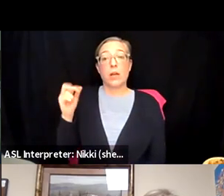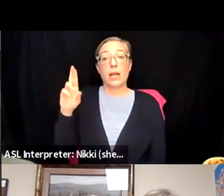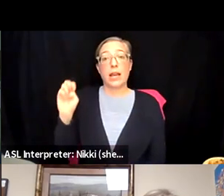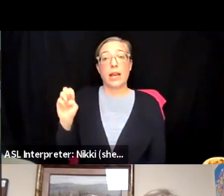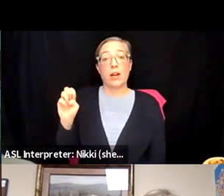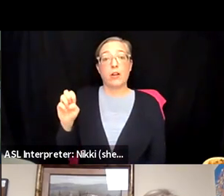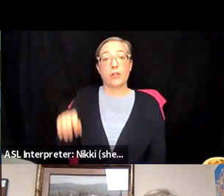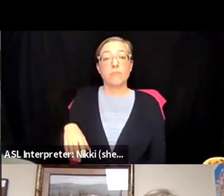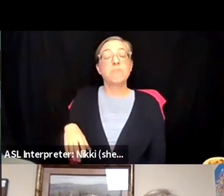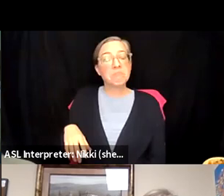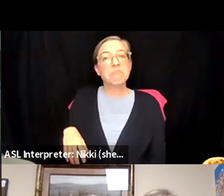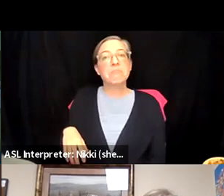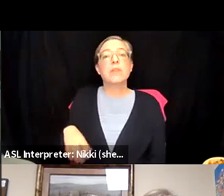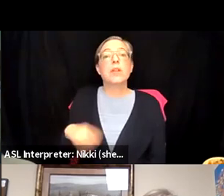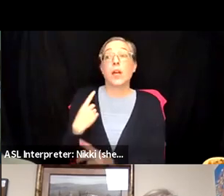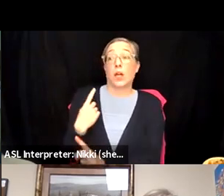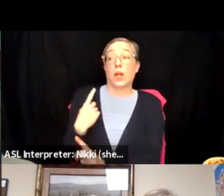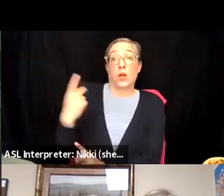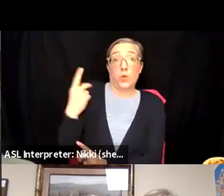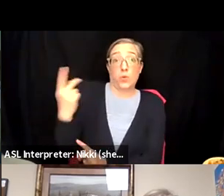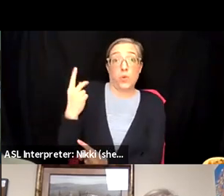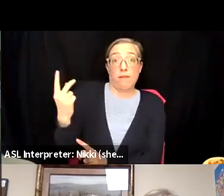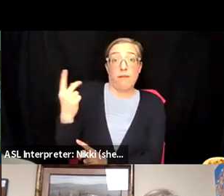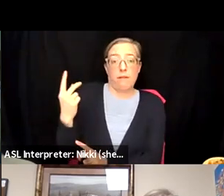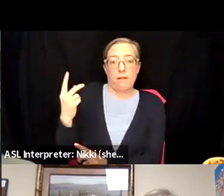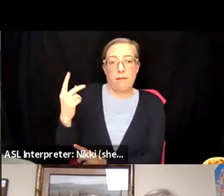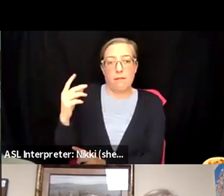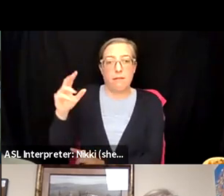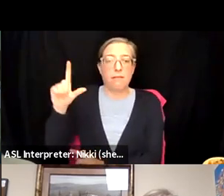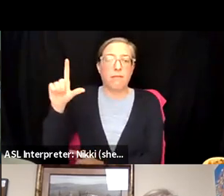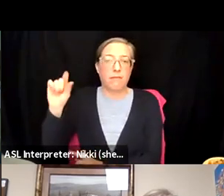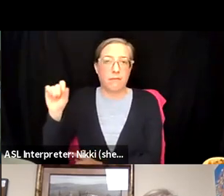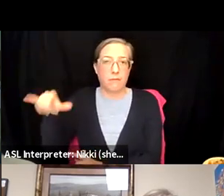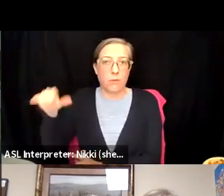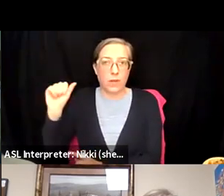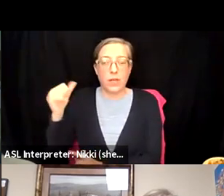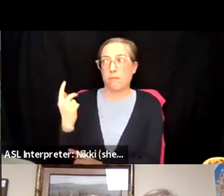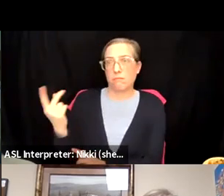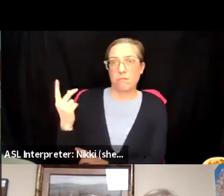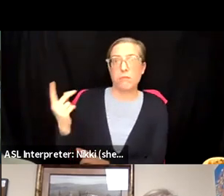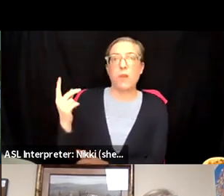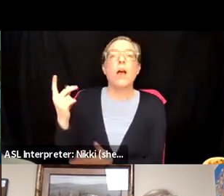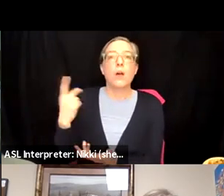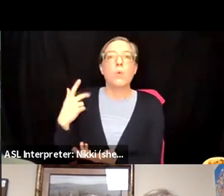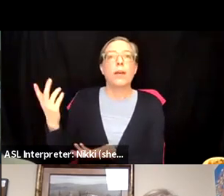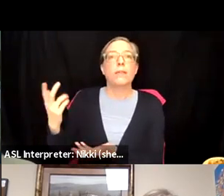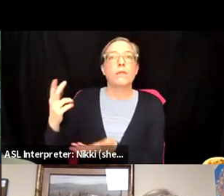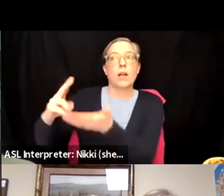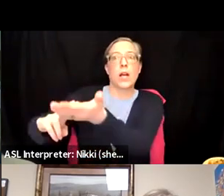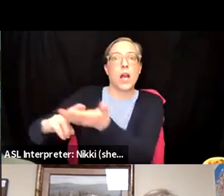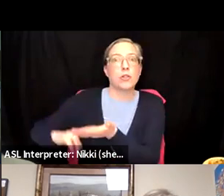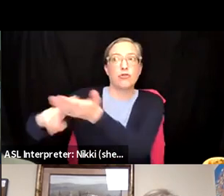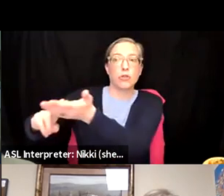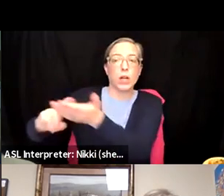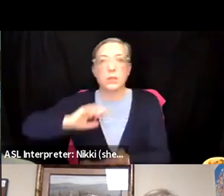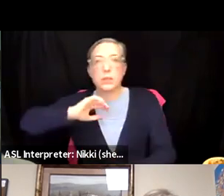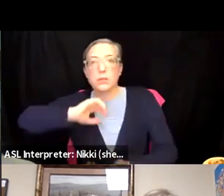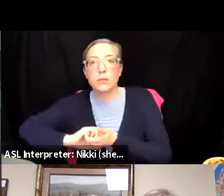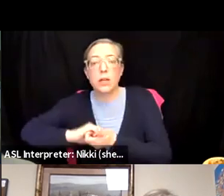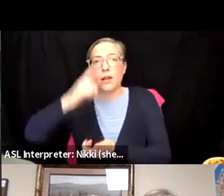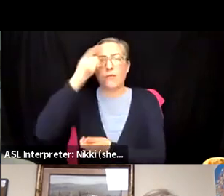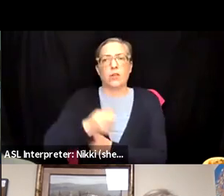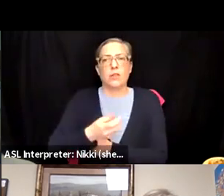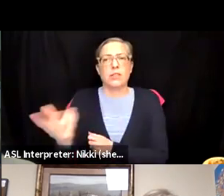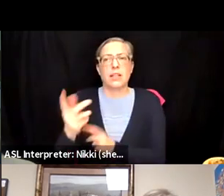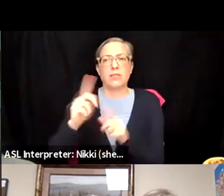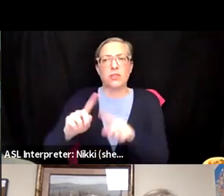have contracted with, been contracted to do several different types of things with the ADRC